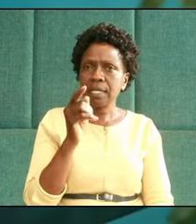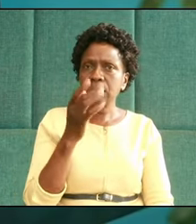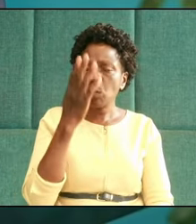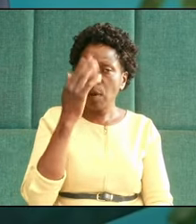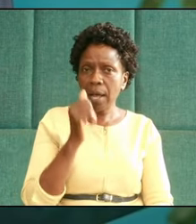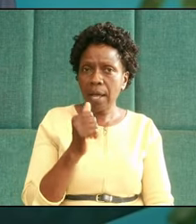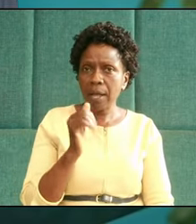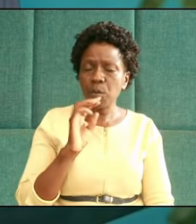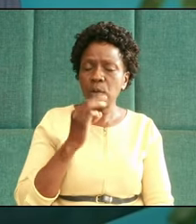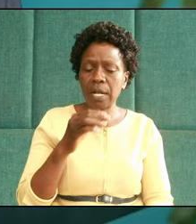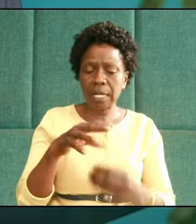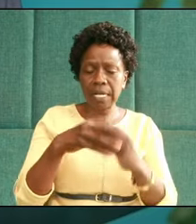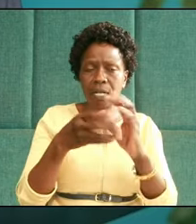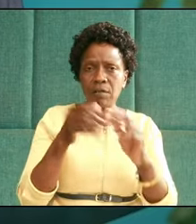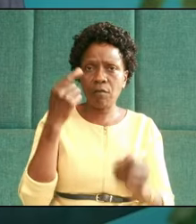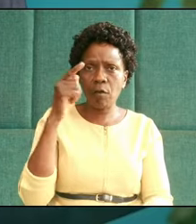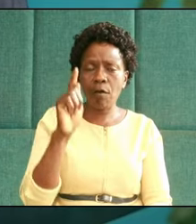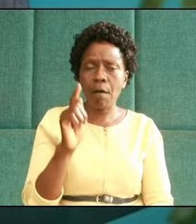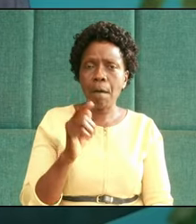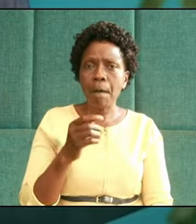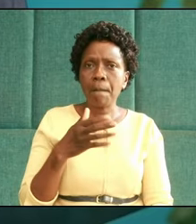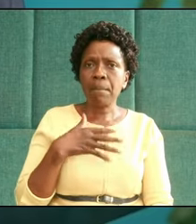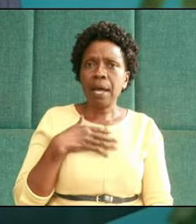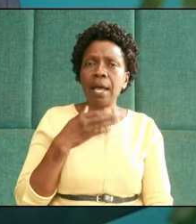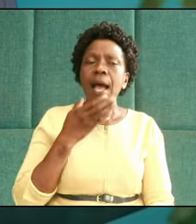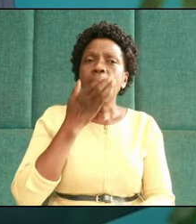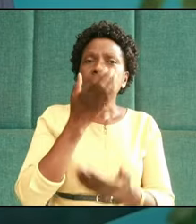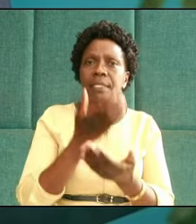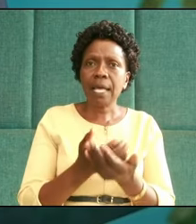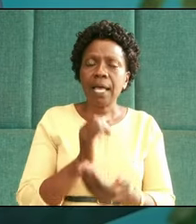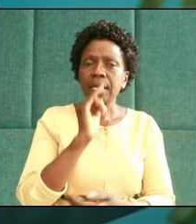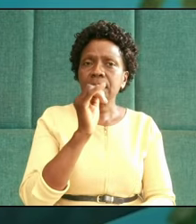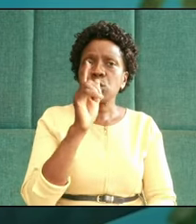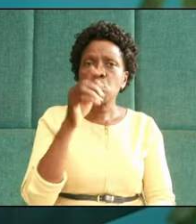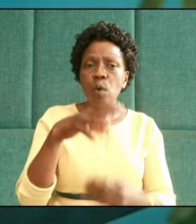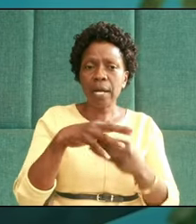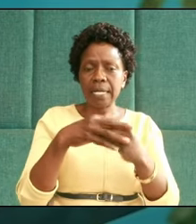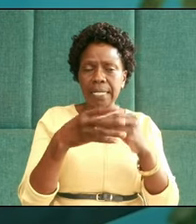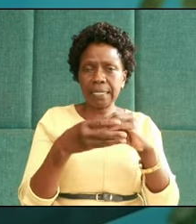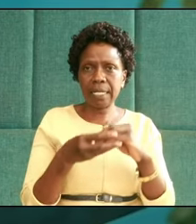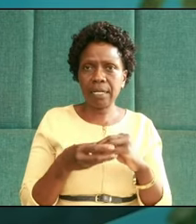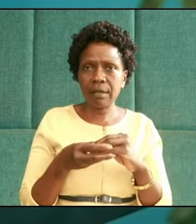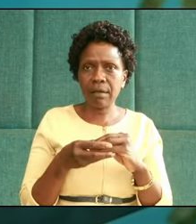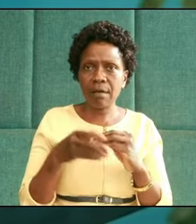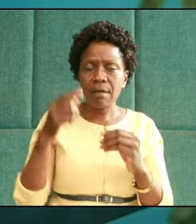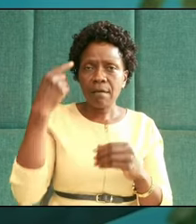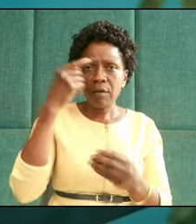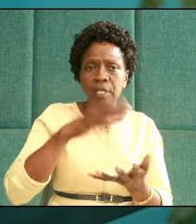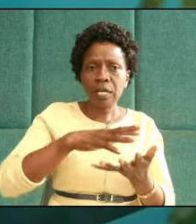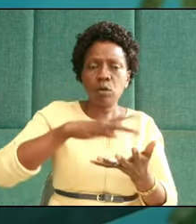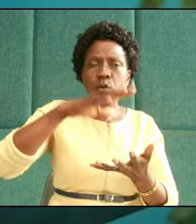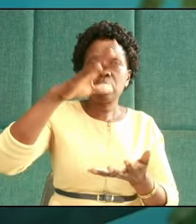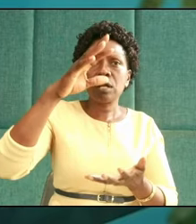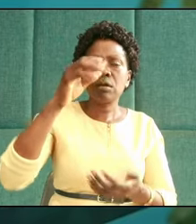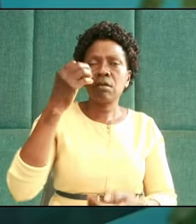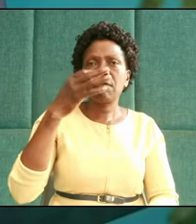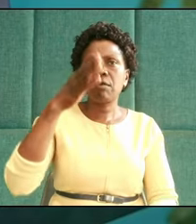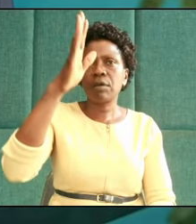for? My answer is, you were created for the glory of